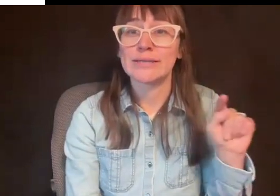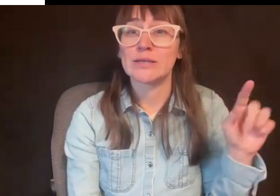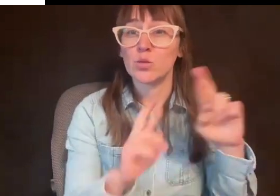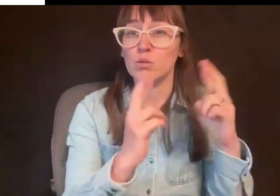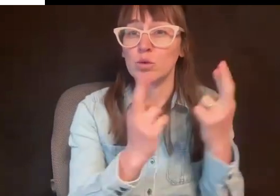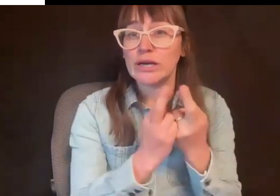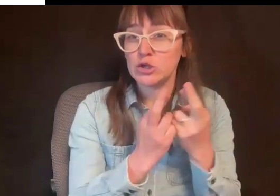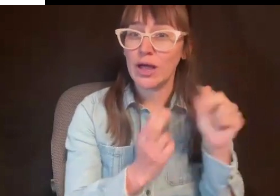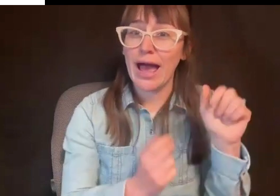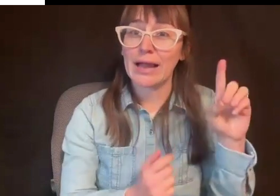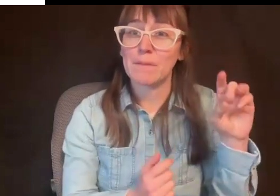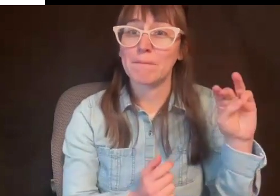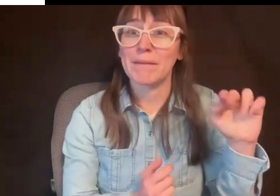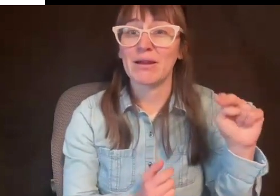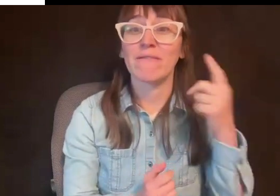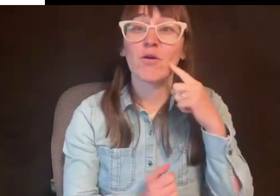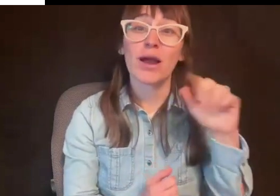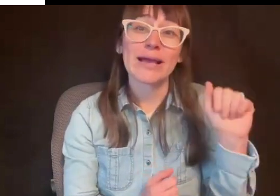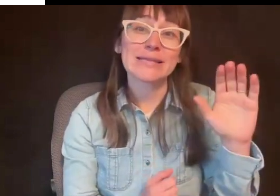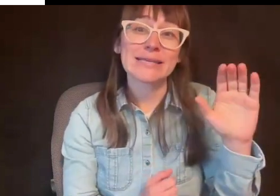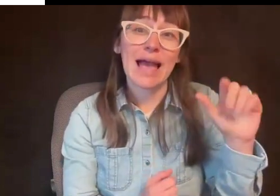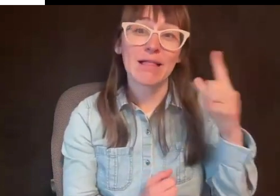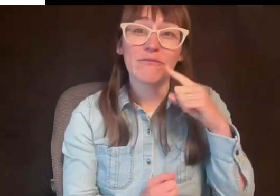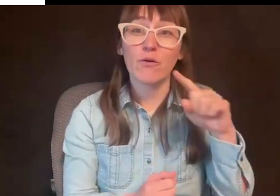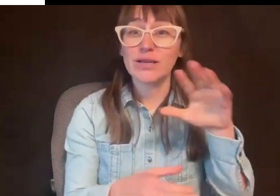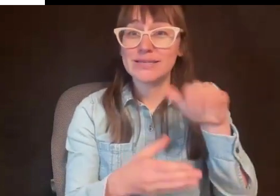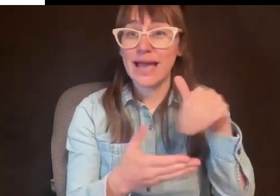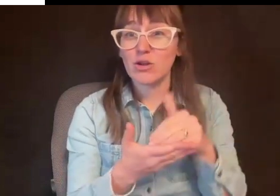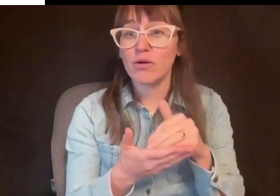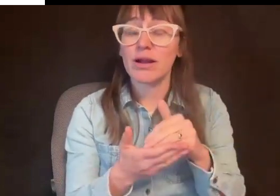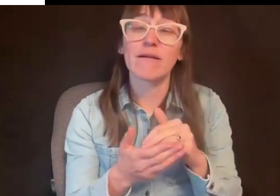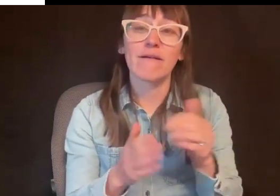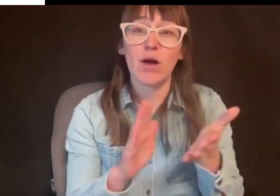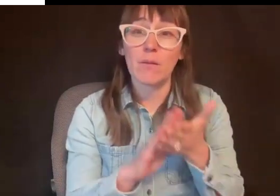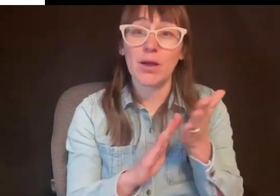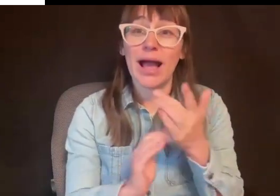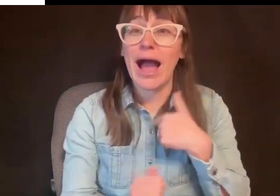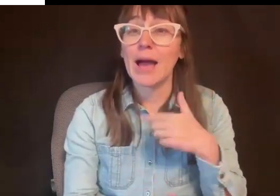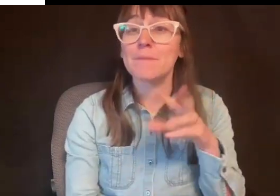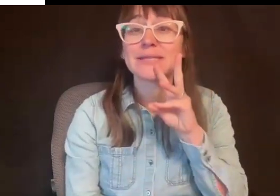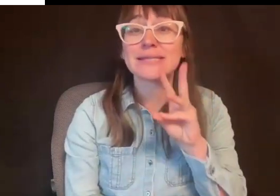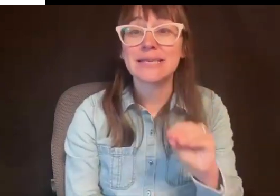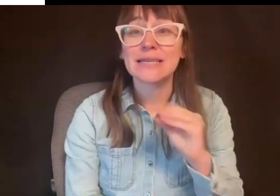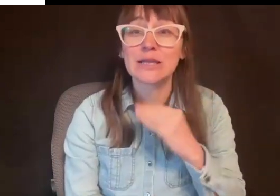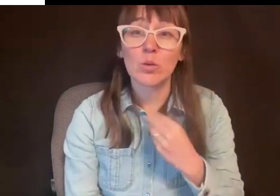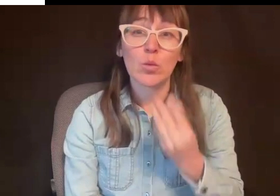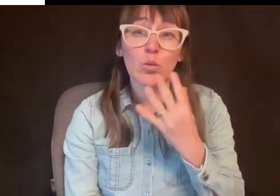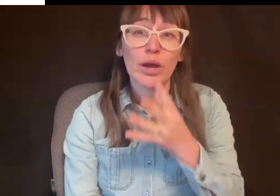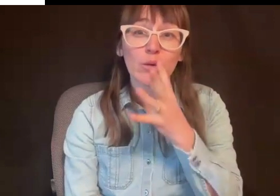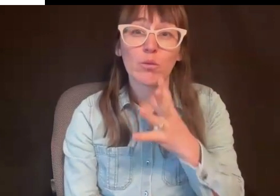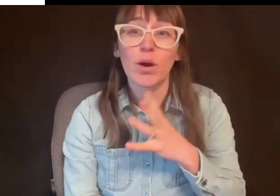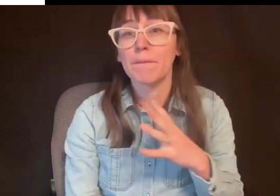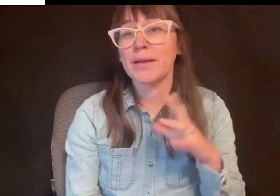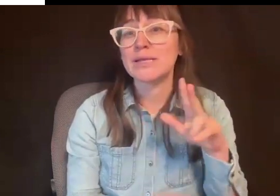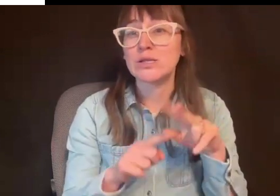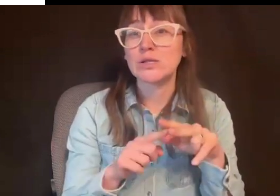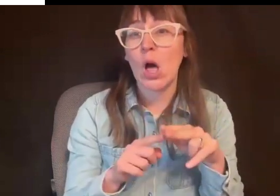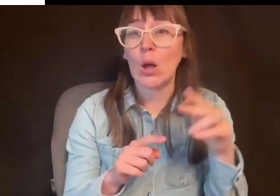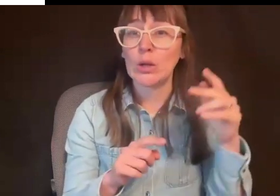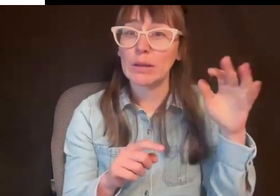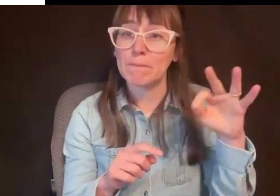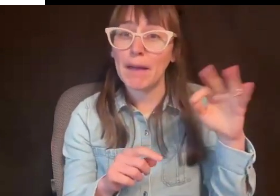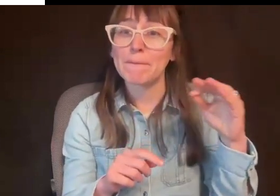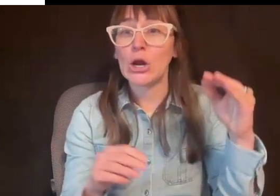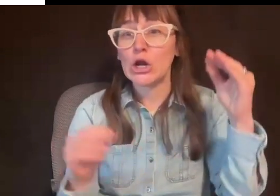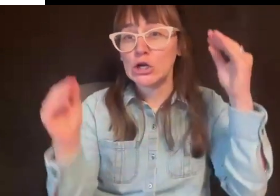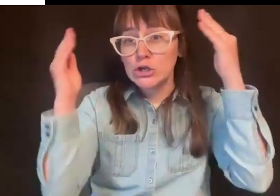Center for Regional Operations. I am a 61-year-old white woman with salt and pepper shoulder length curly hair,